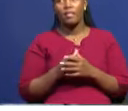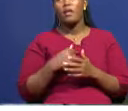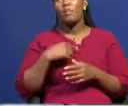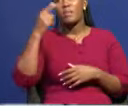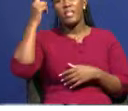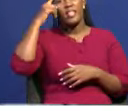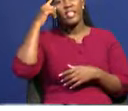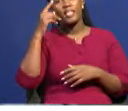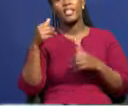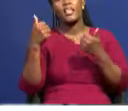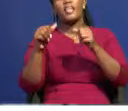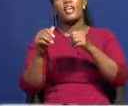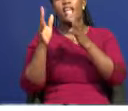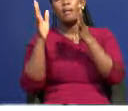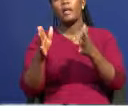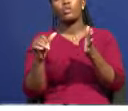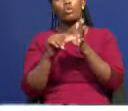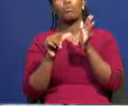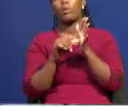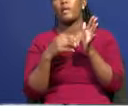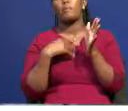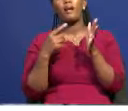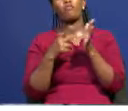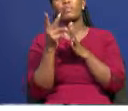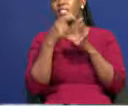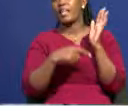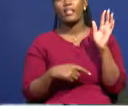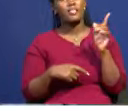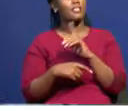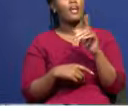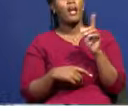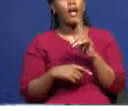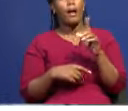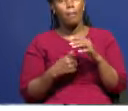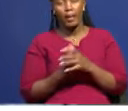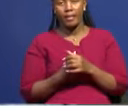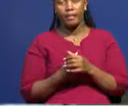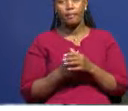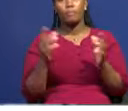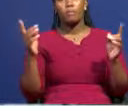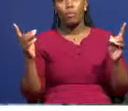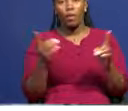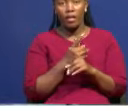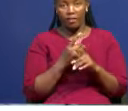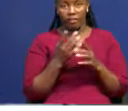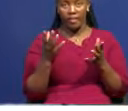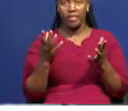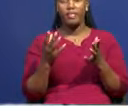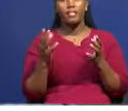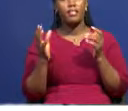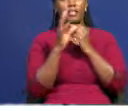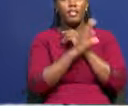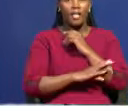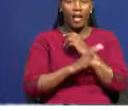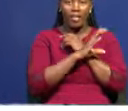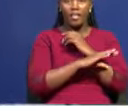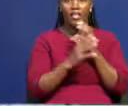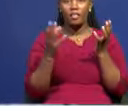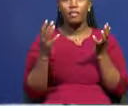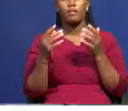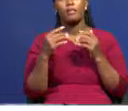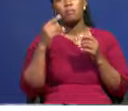there's anyone of us who has a problem with paying taxes. If you look through the regimes of the different countries,